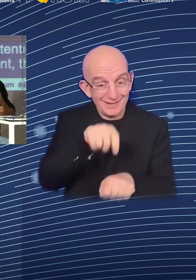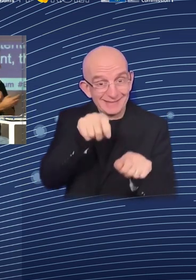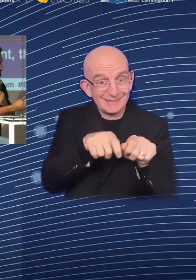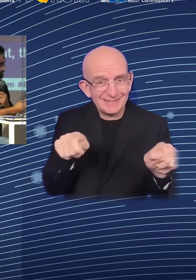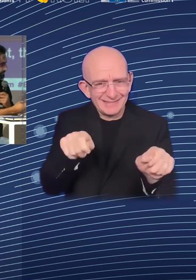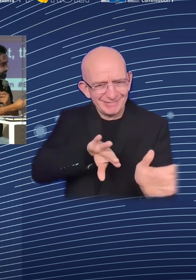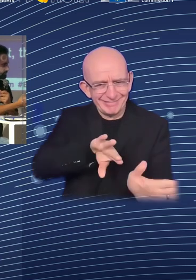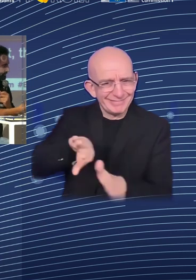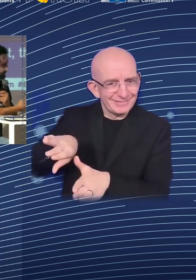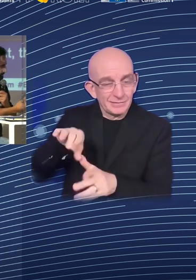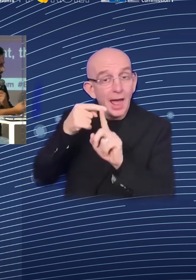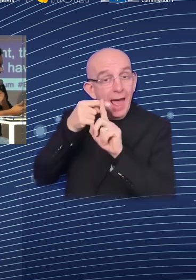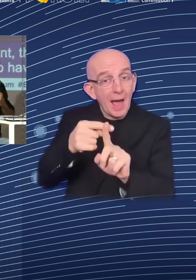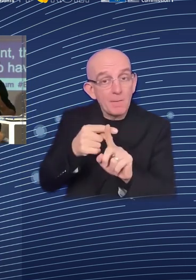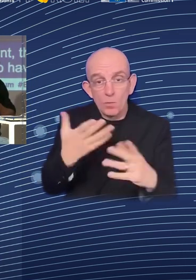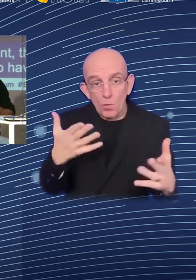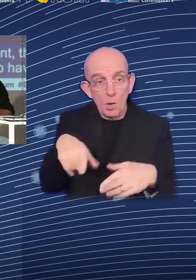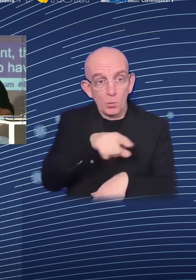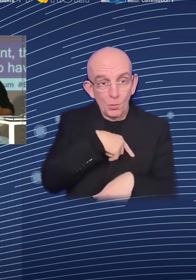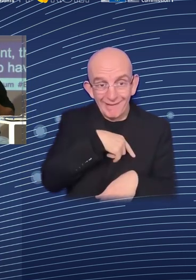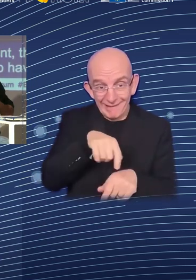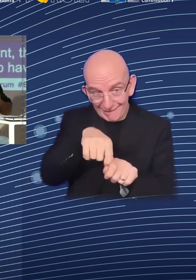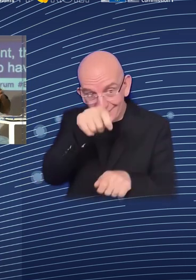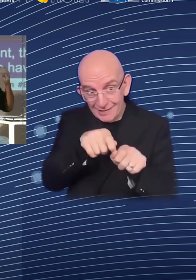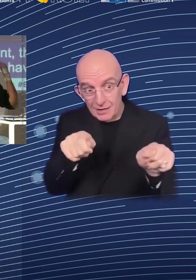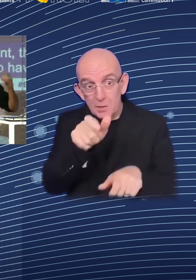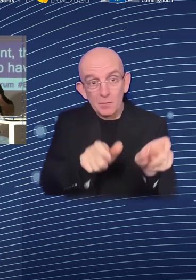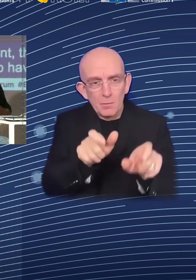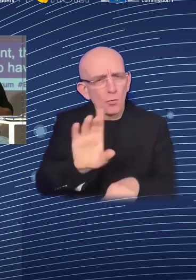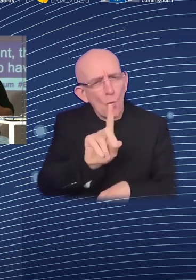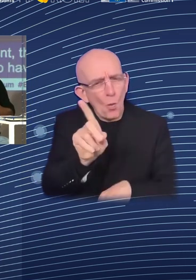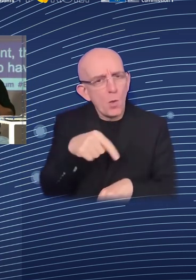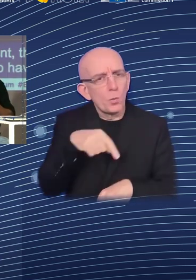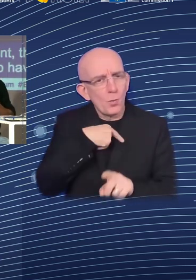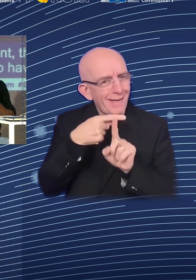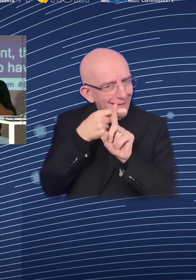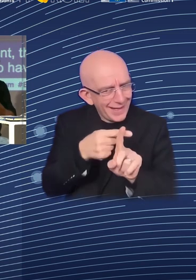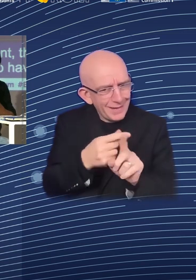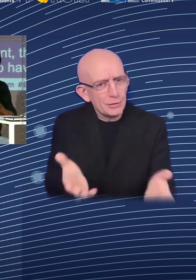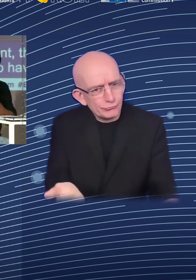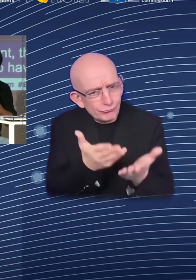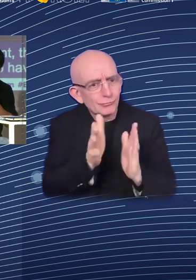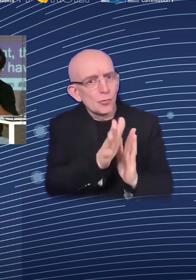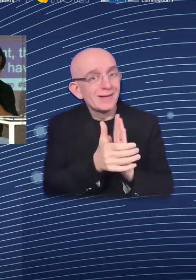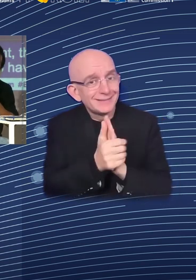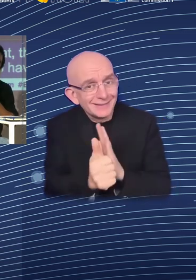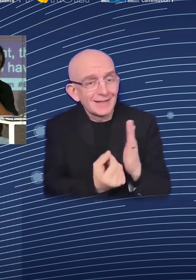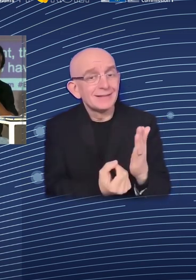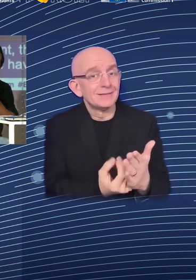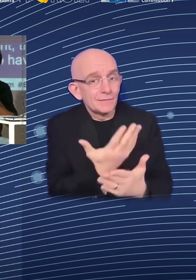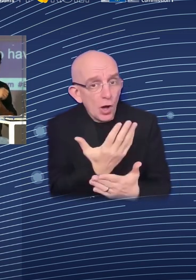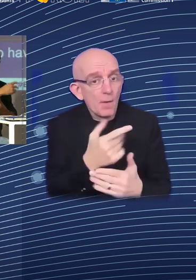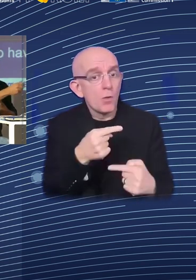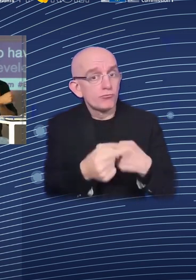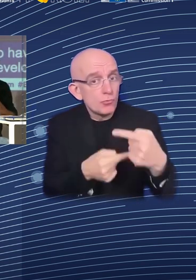possibilities to make your choice in your own life. So we've got a development tool as well, with tutorials and so on, according to the results,